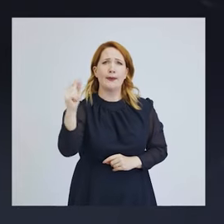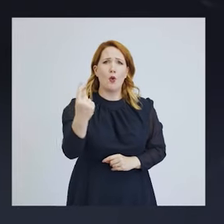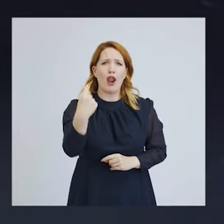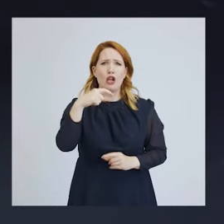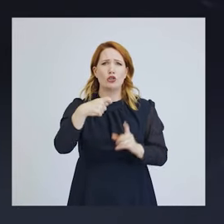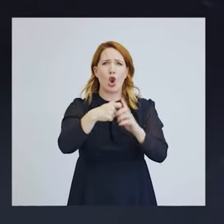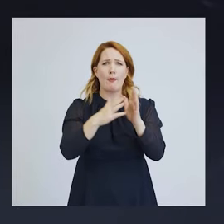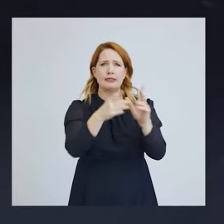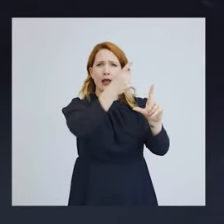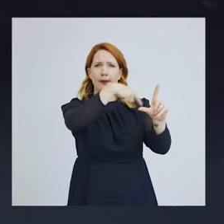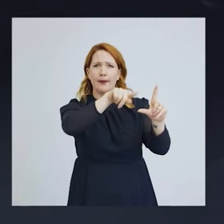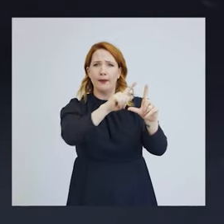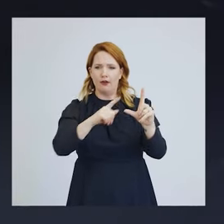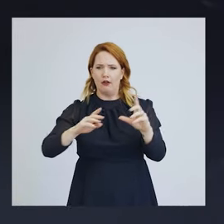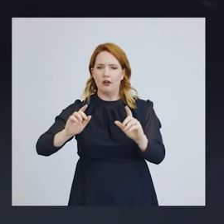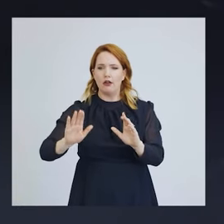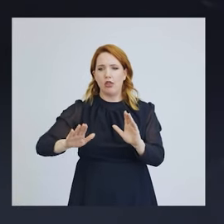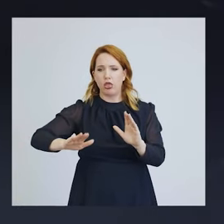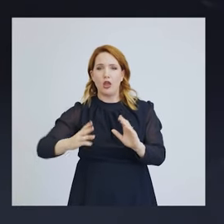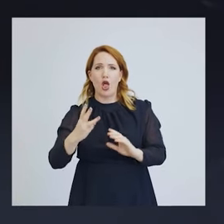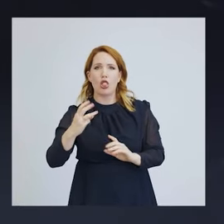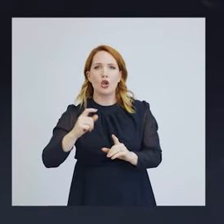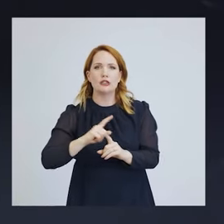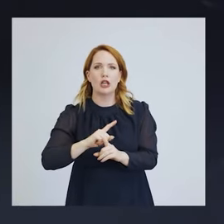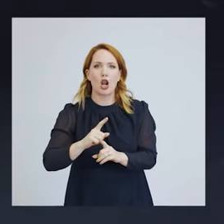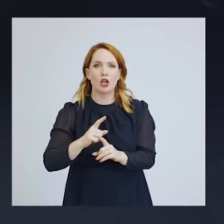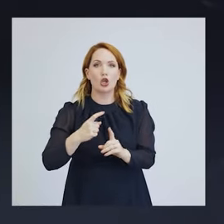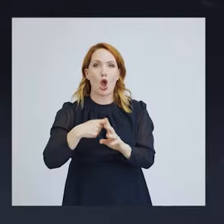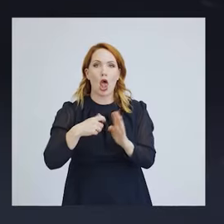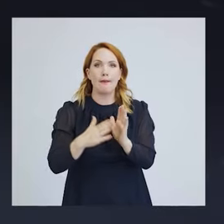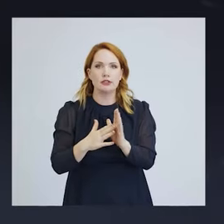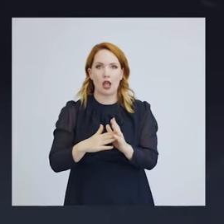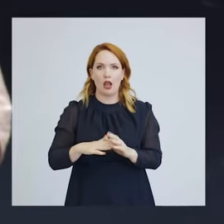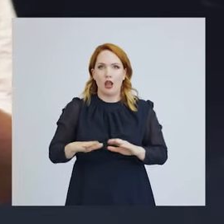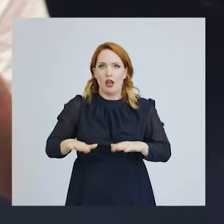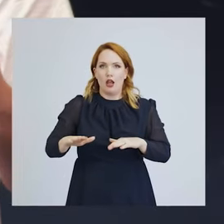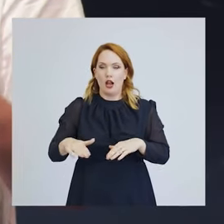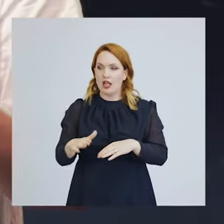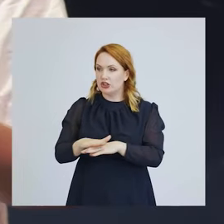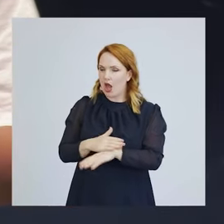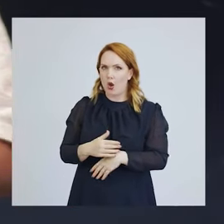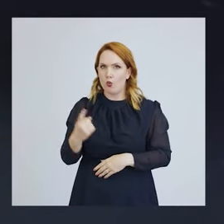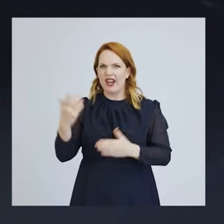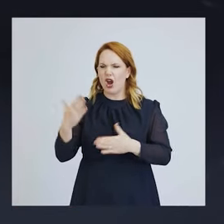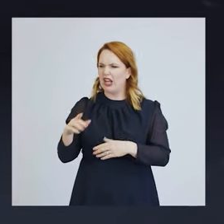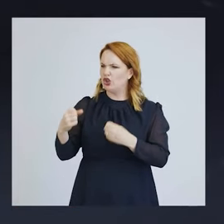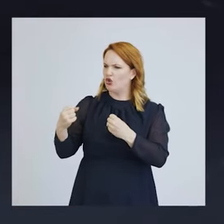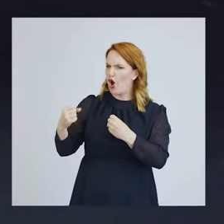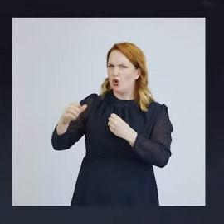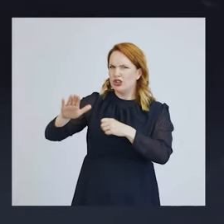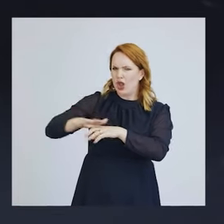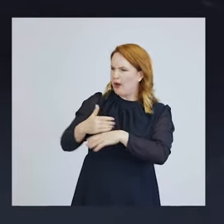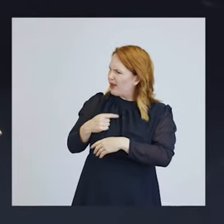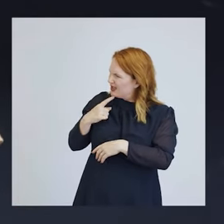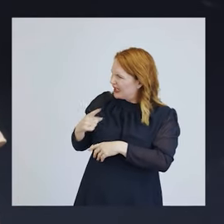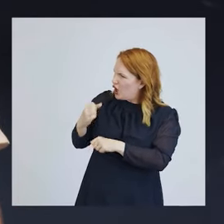100K zone. You never quite knew what was going to happen. In fact, one time we were going home that night and he was going 30K down a 100K zone, but we were